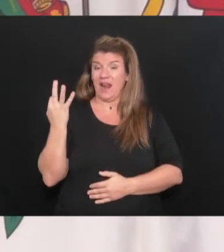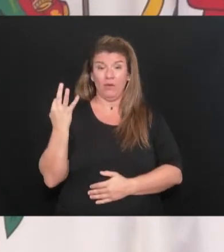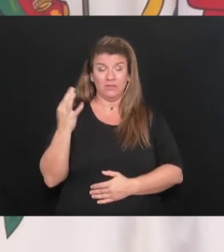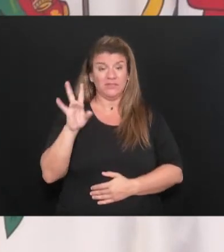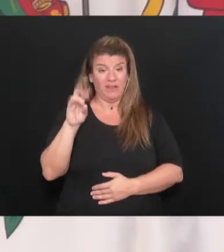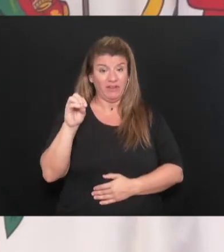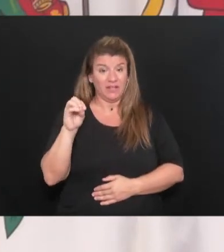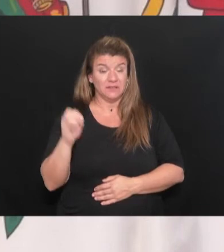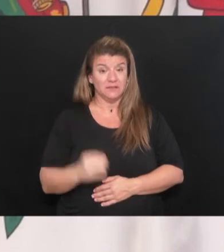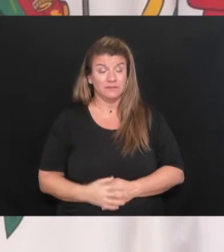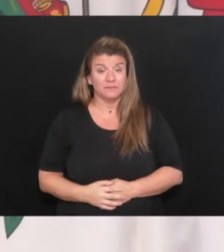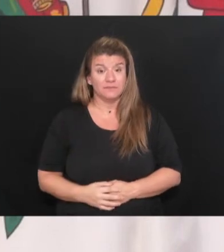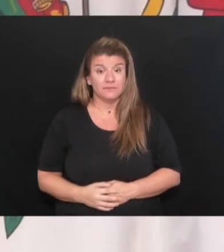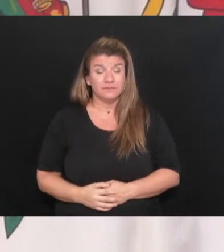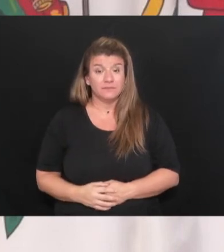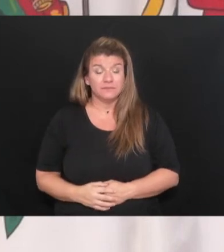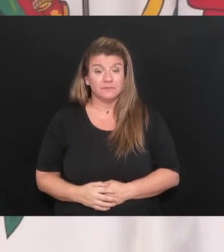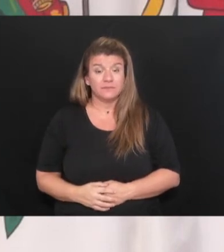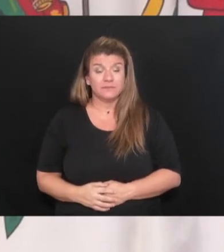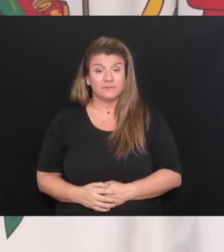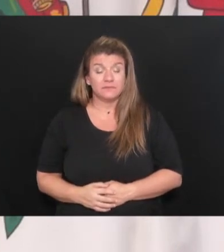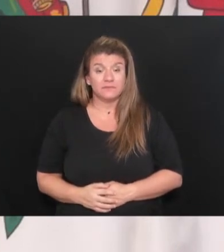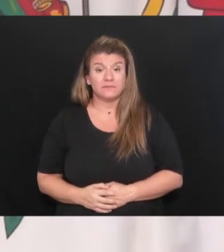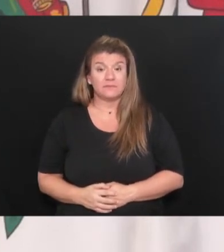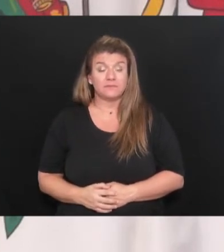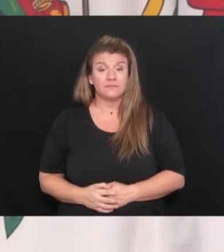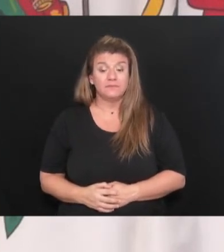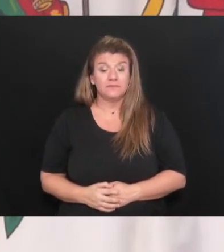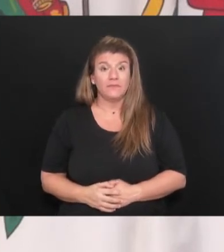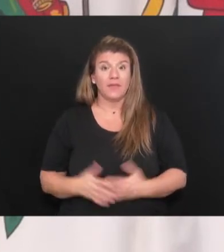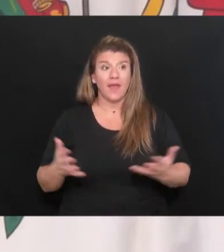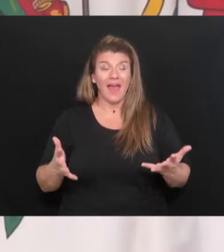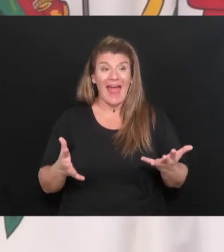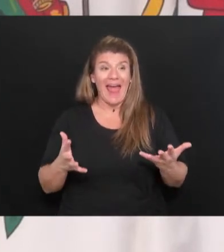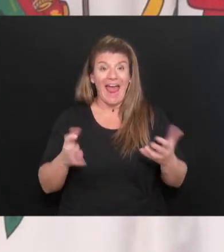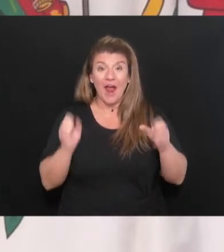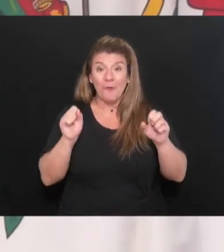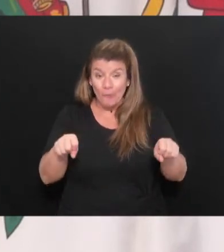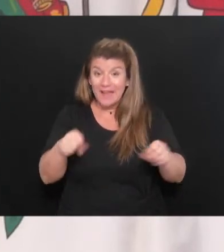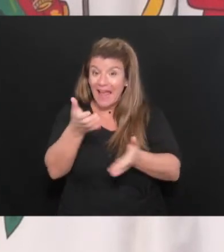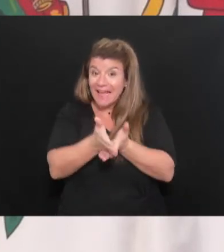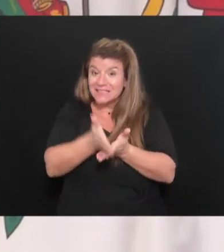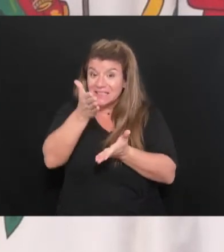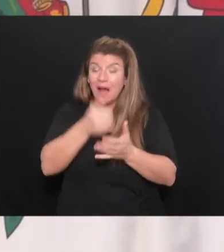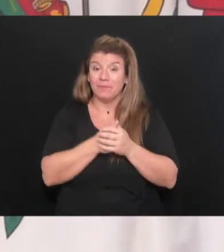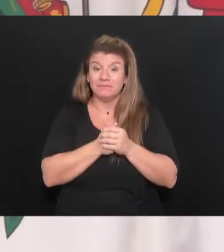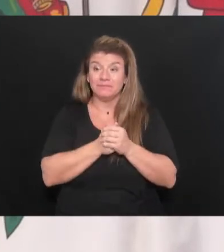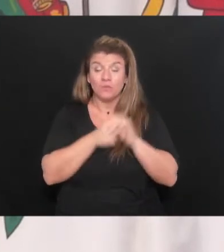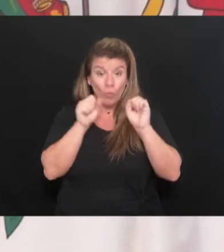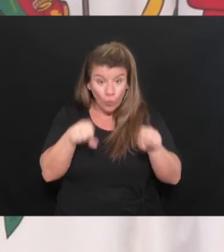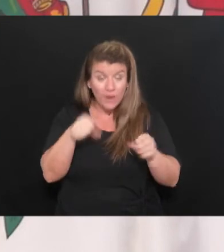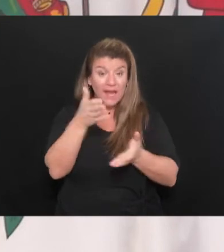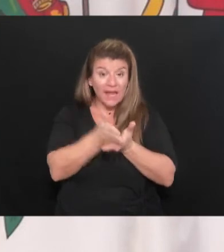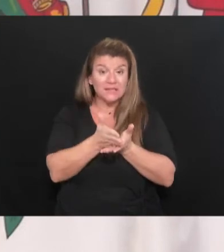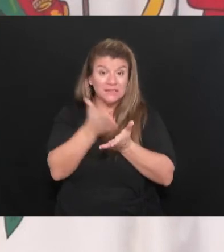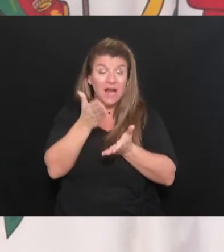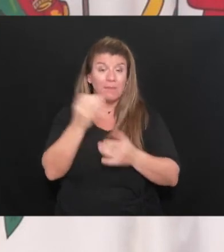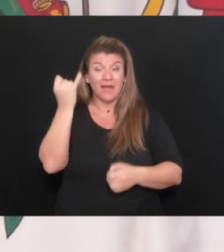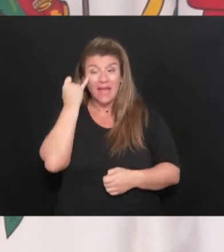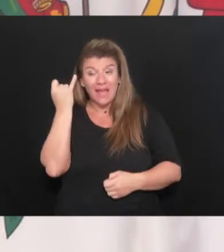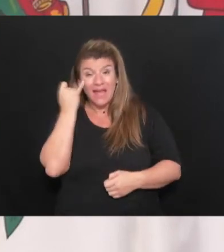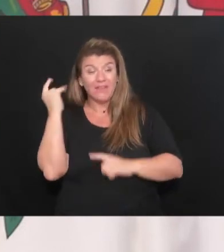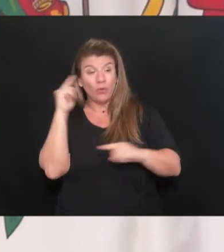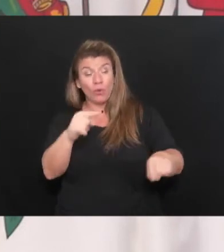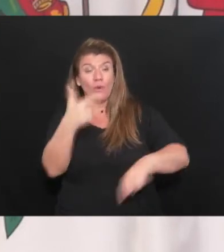74. You know, and we can stop this. We can stop it if we'll just